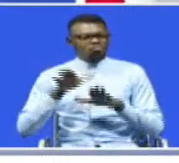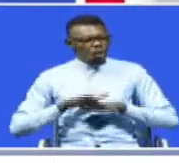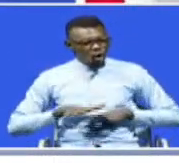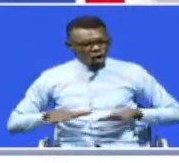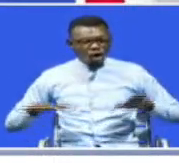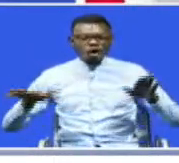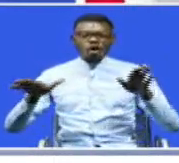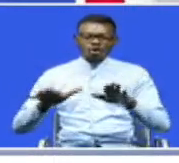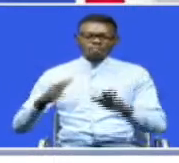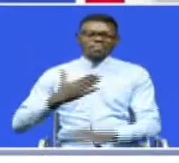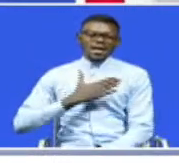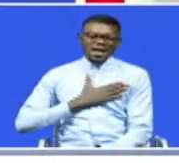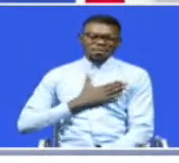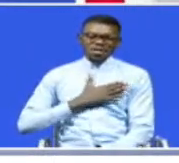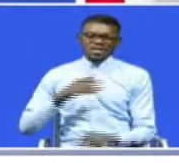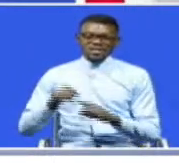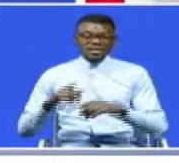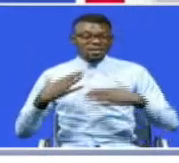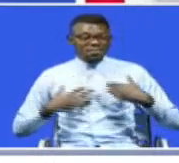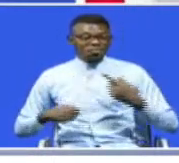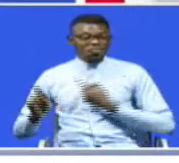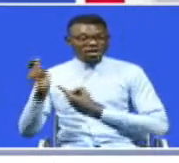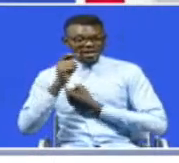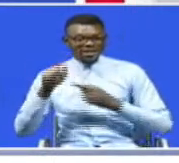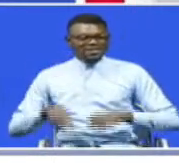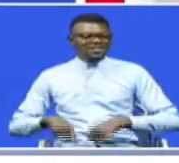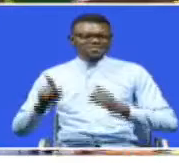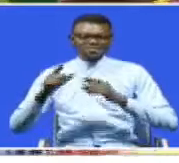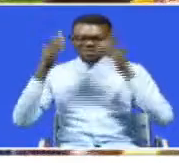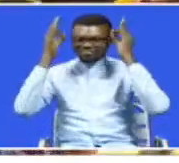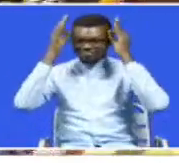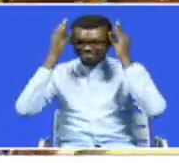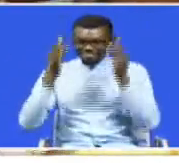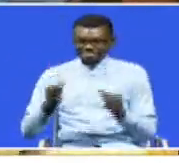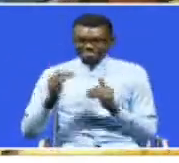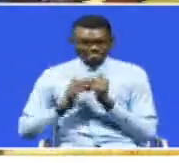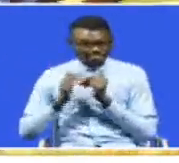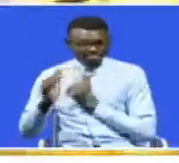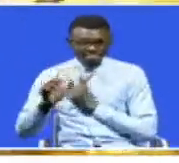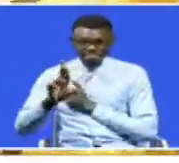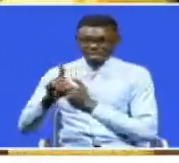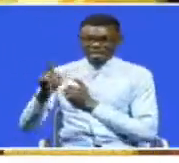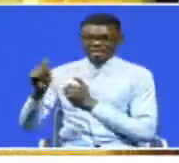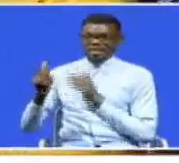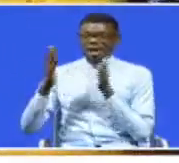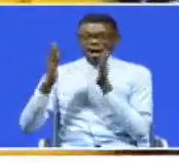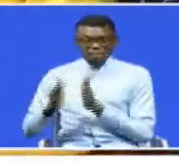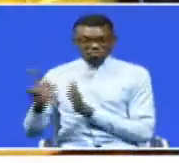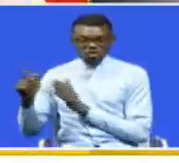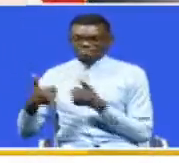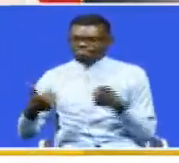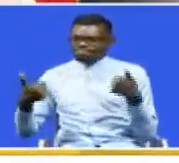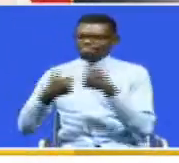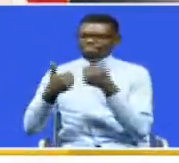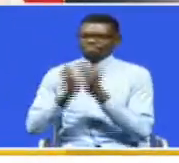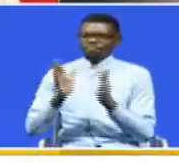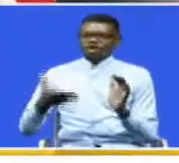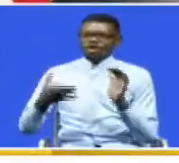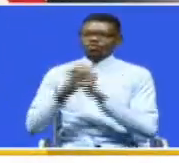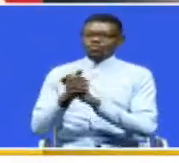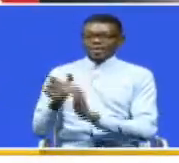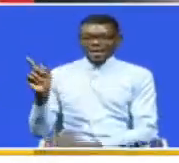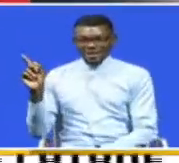na mwisho Wakenya ndio wataamua vile tutaenda pamoja. The UDA candidate will now square it out with Jubilee's